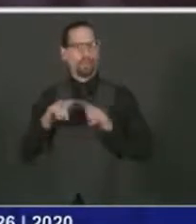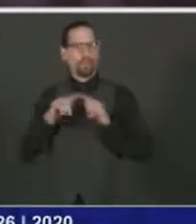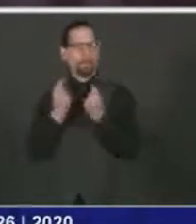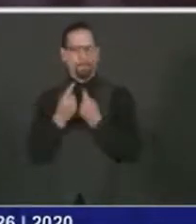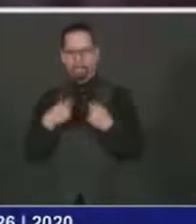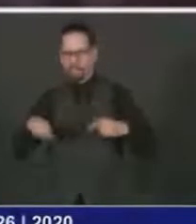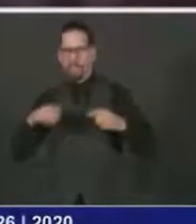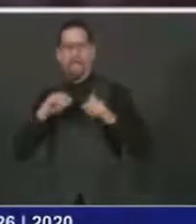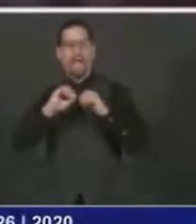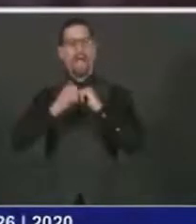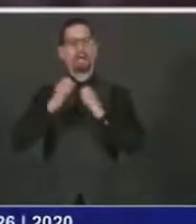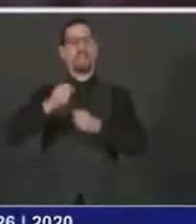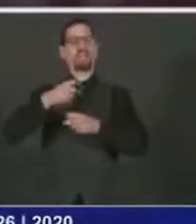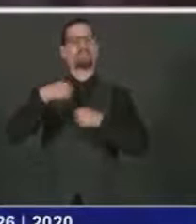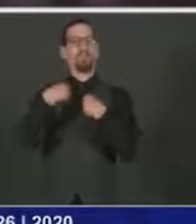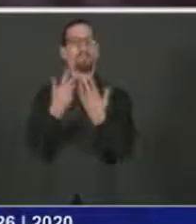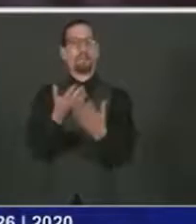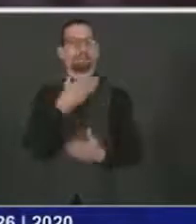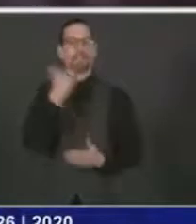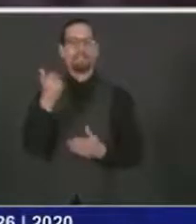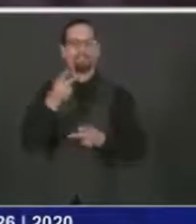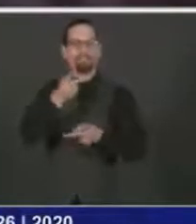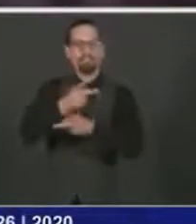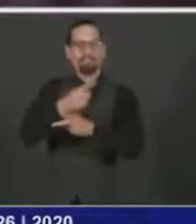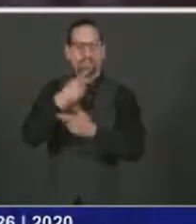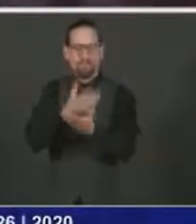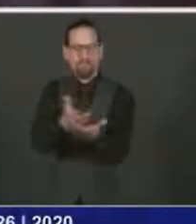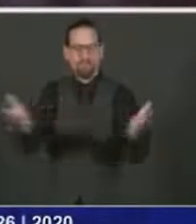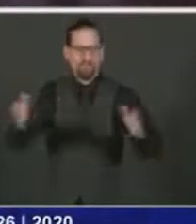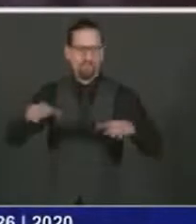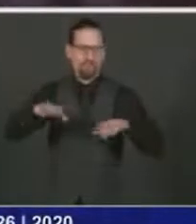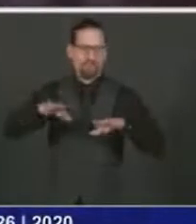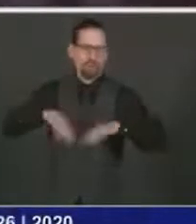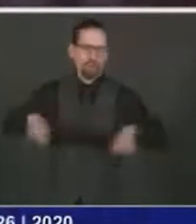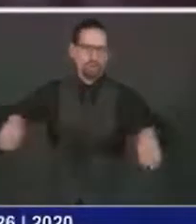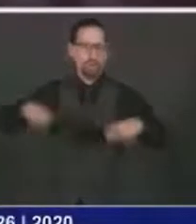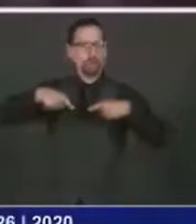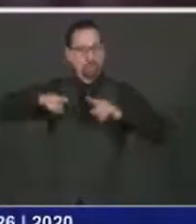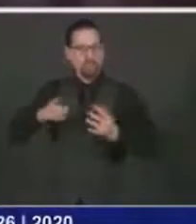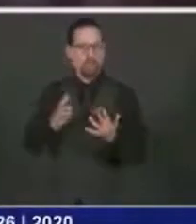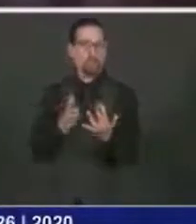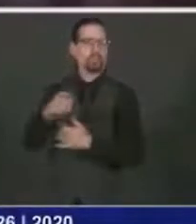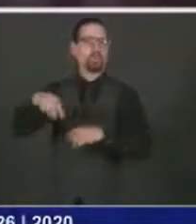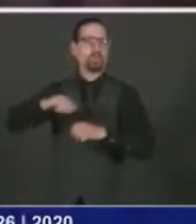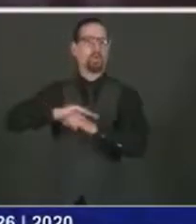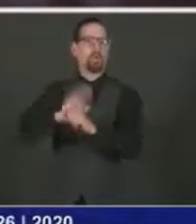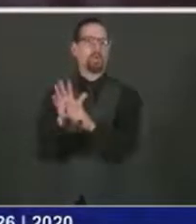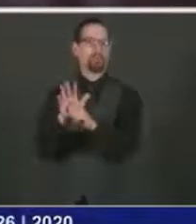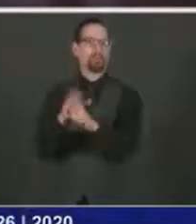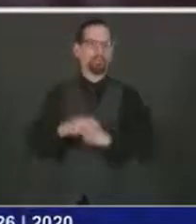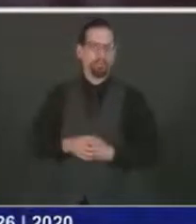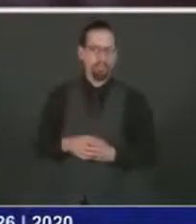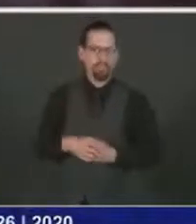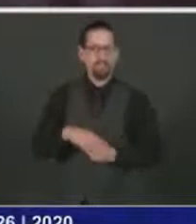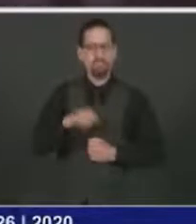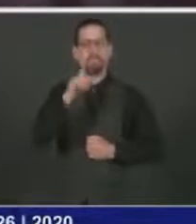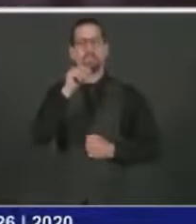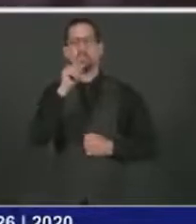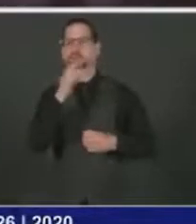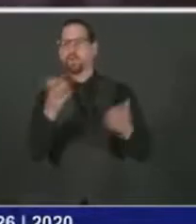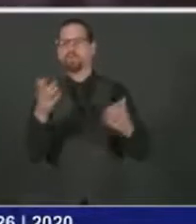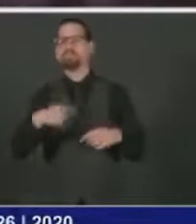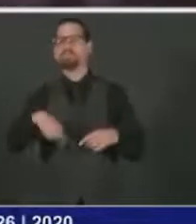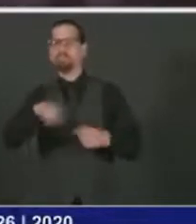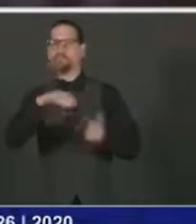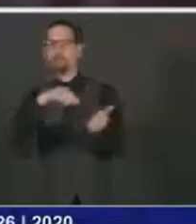the pandemic. And first, I want to thank all the pediatricians who have volunteered and helped us on that task force. You're doing a